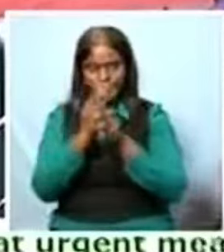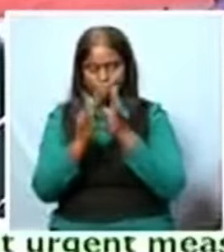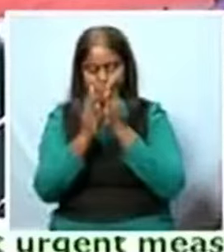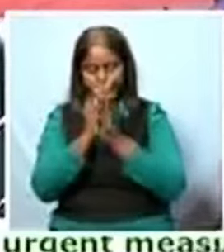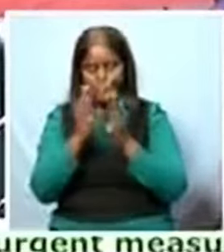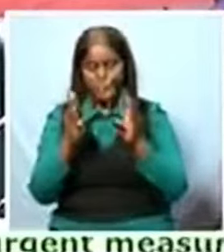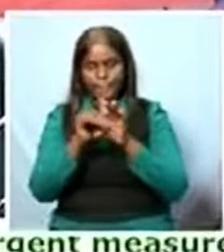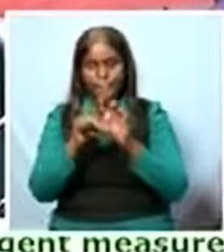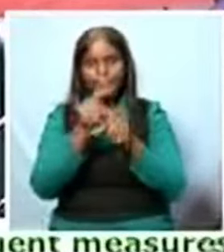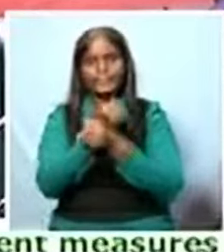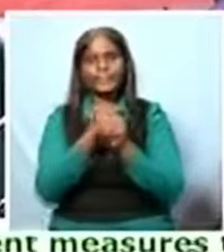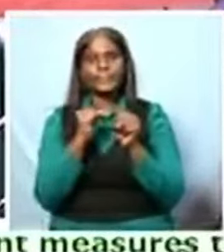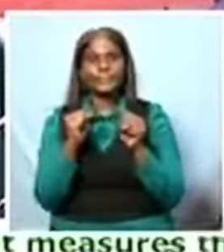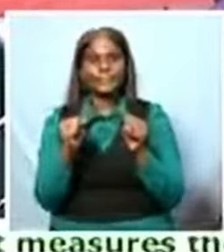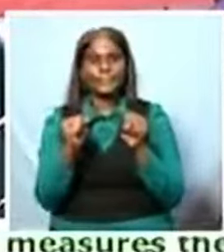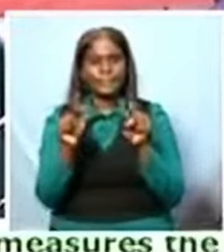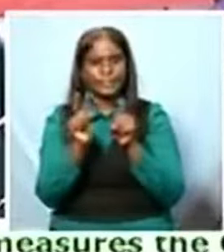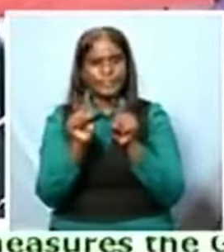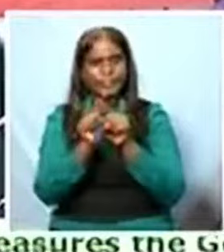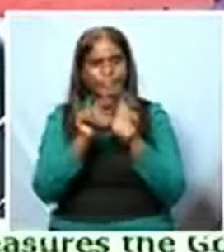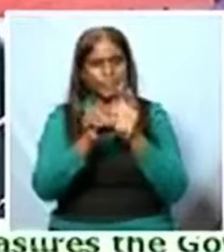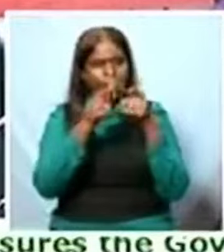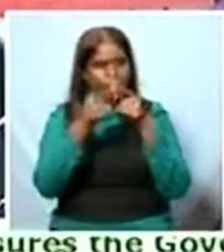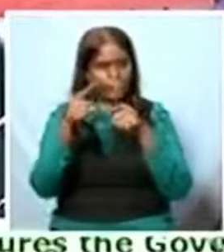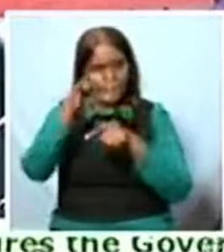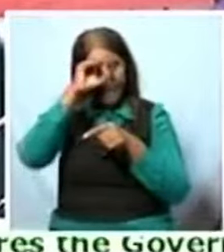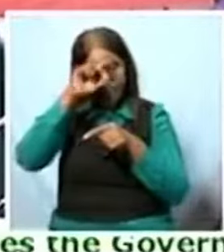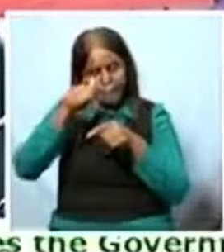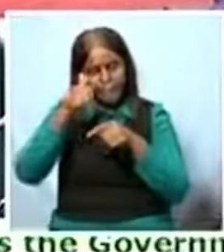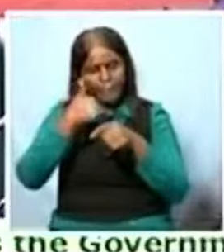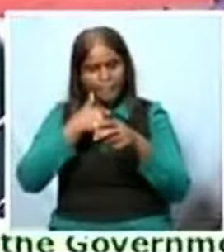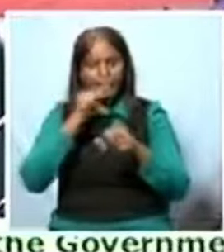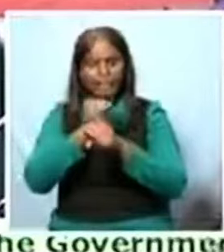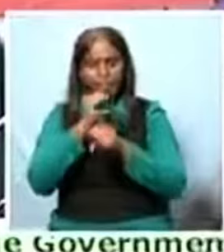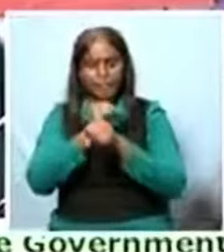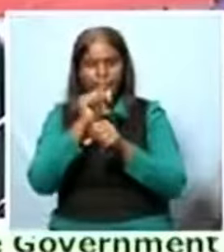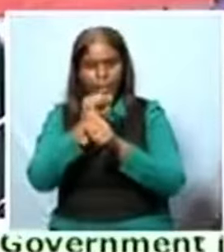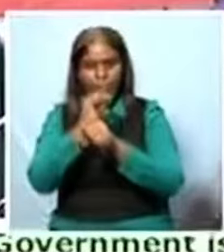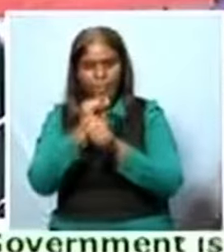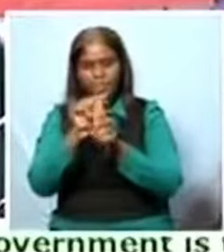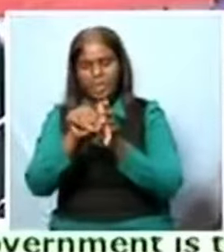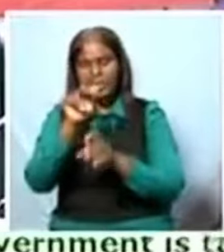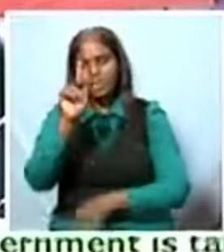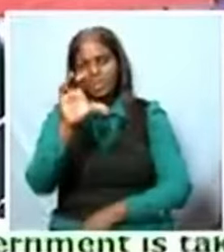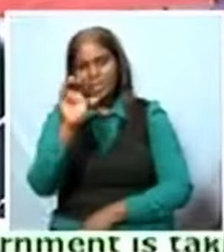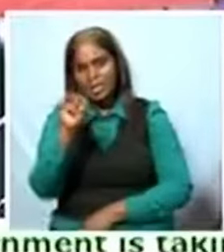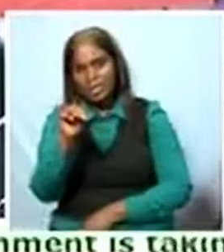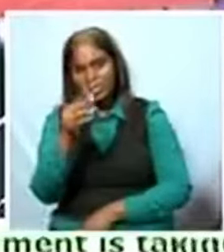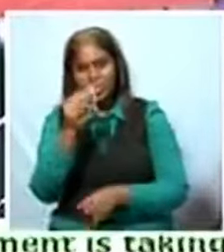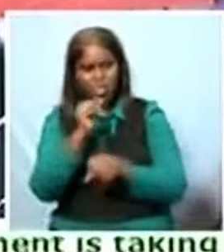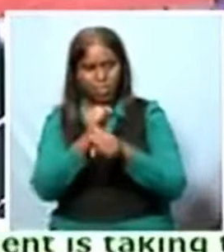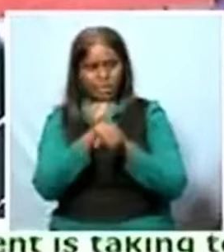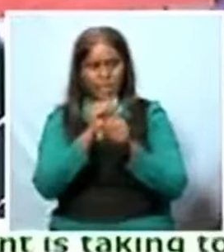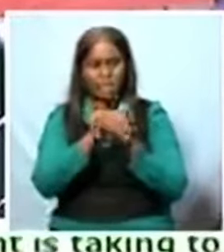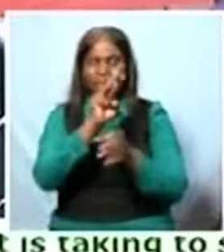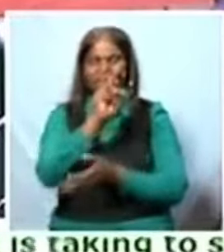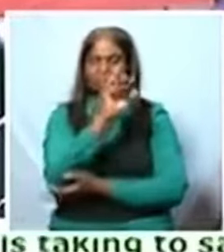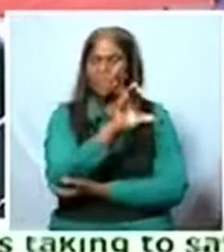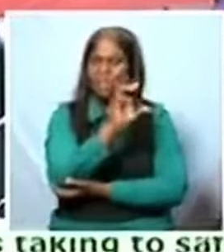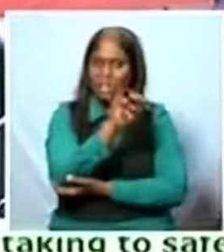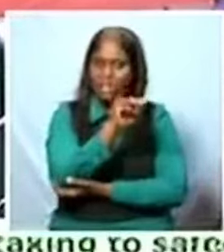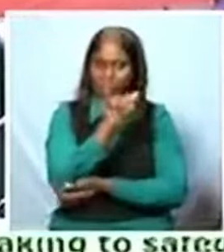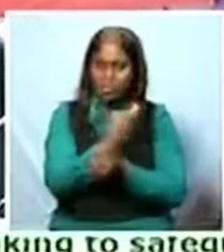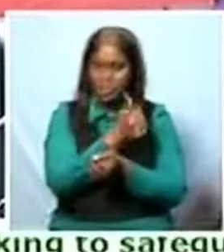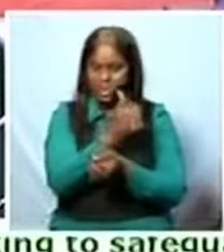terms of safety at various mines where they operate. They do operate in KCM, they do operate in Mopani and other mines.